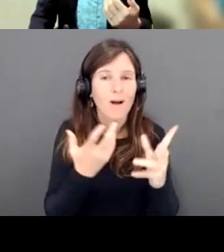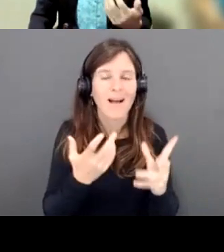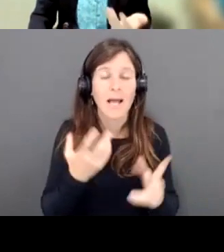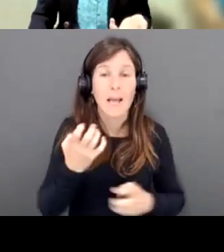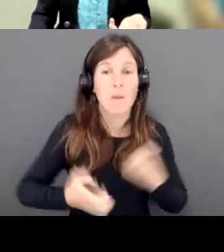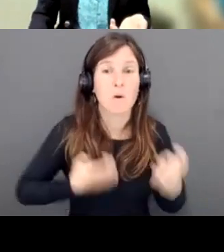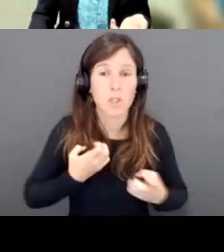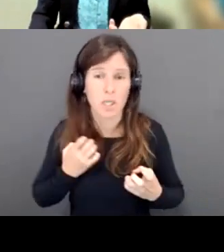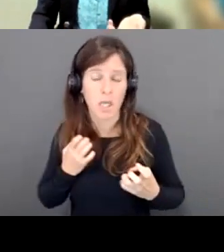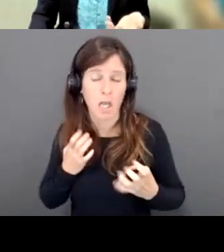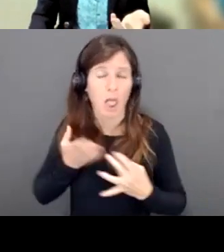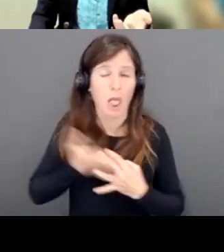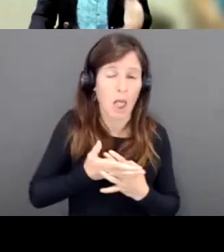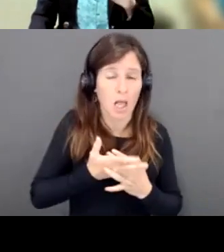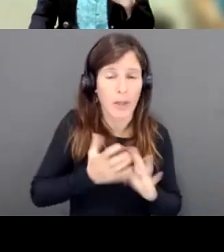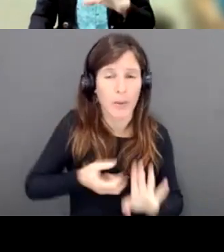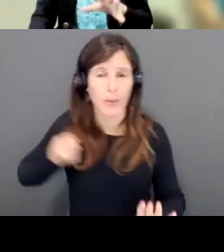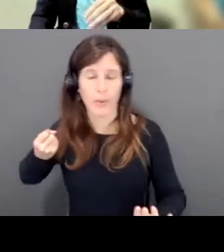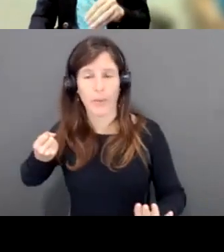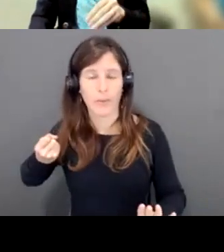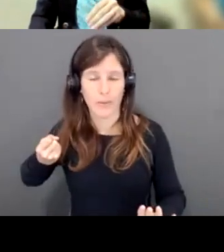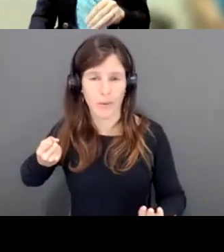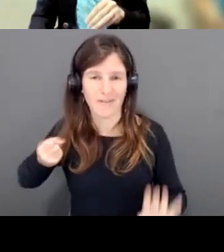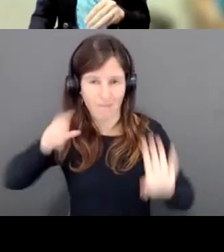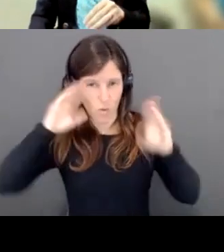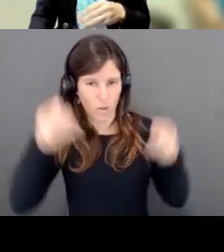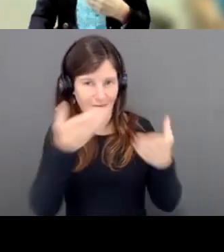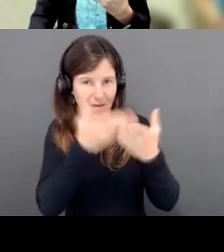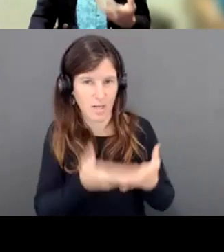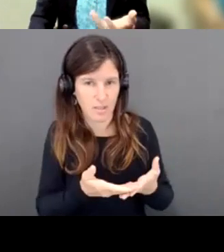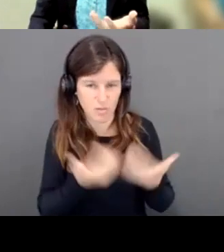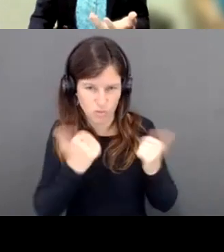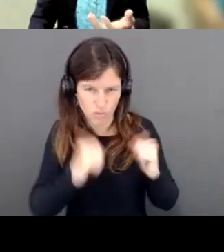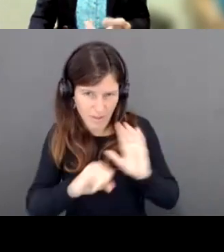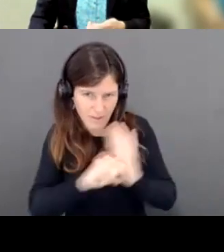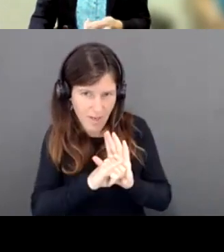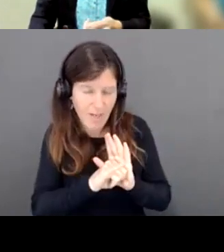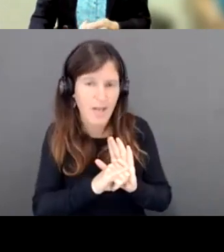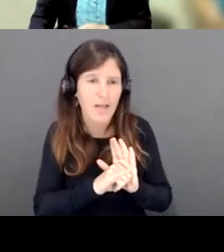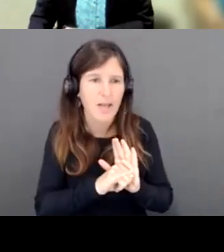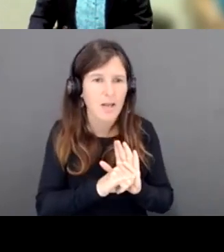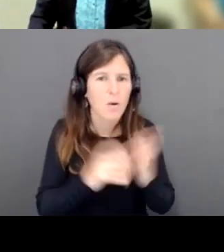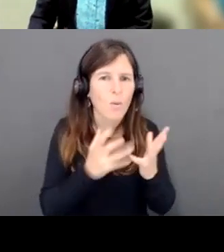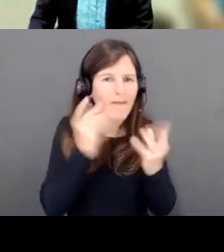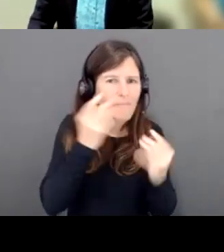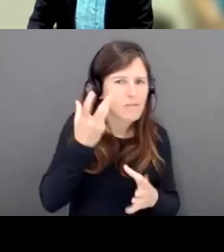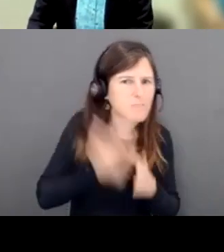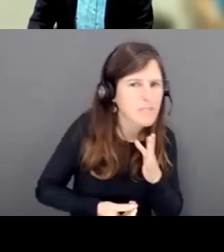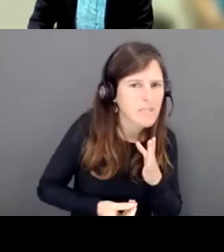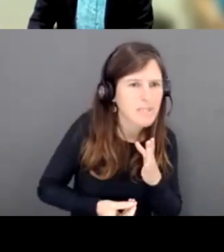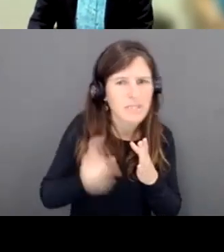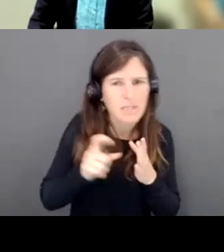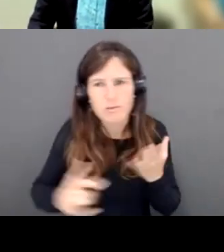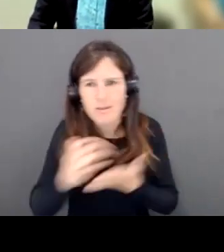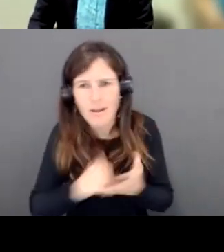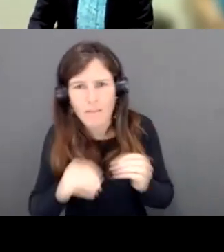to understand what are we missing? Are there things that we're missing, questions that we should be asking that we don't have answers to? It helps to